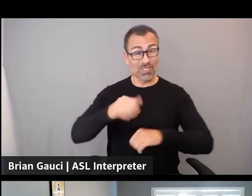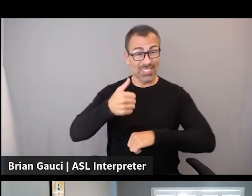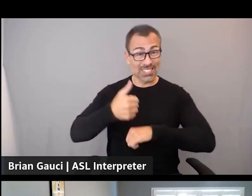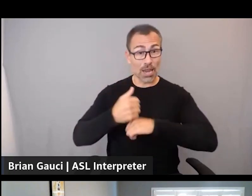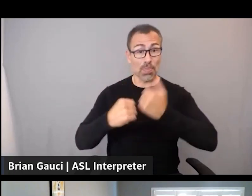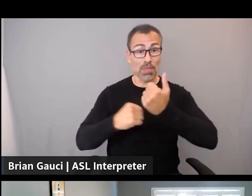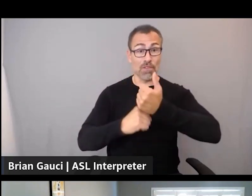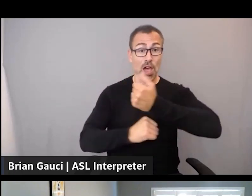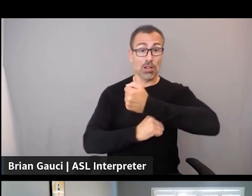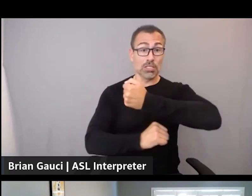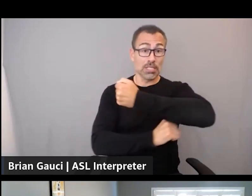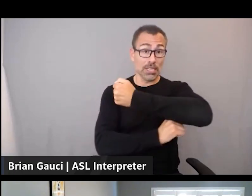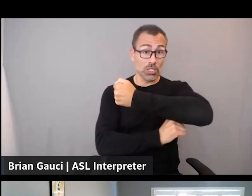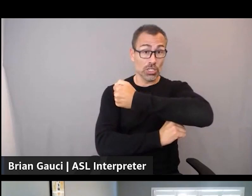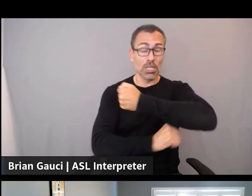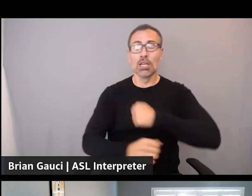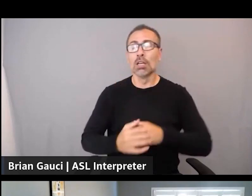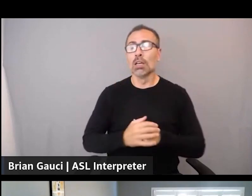blocks, and now